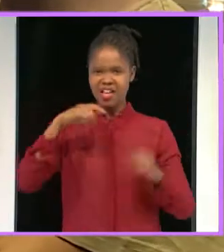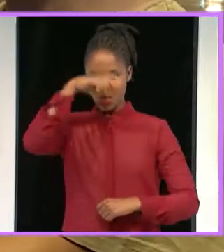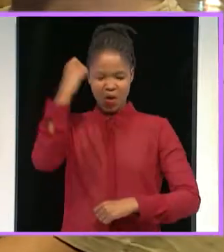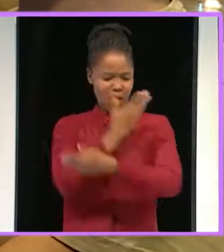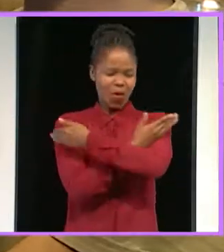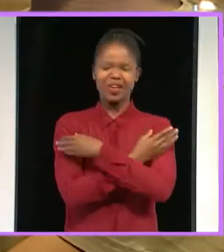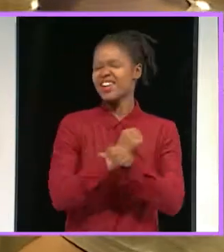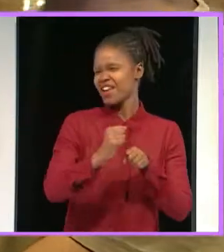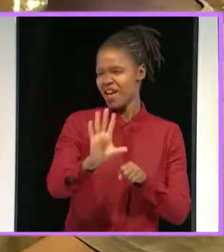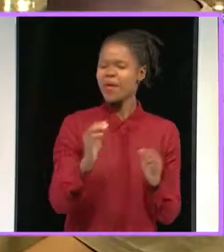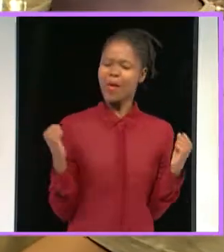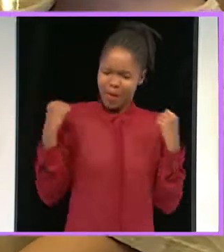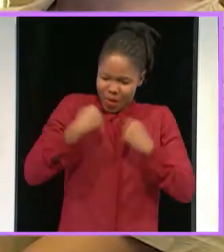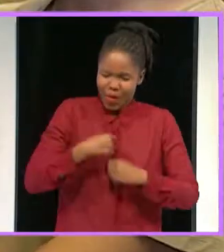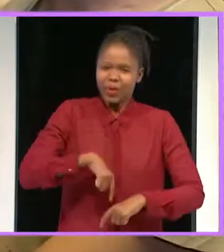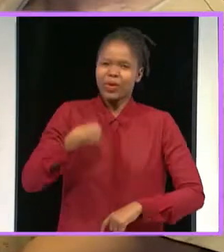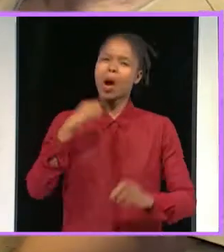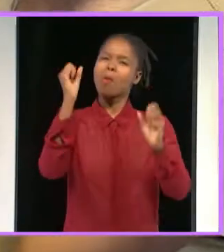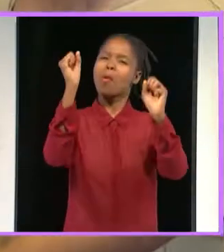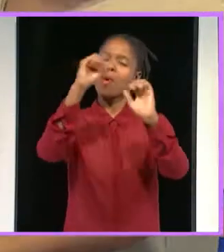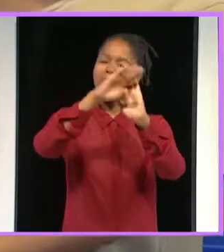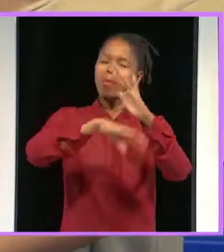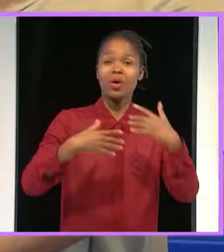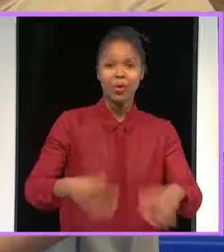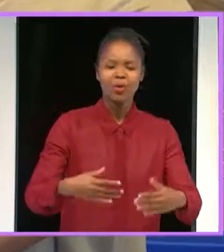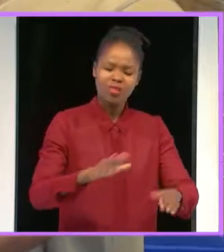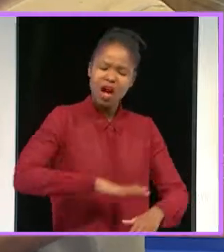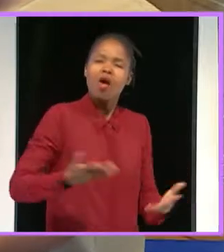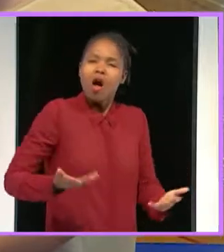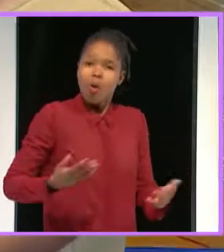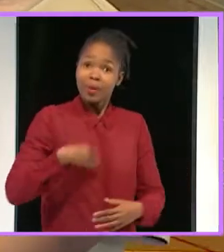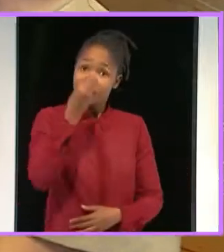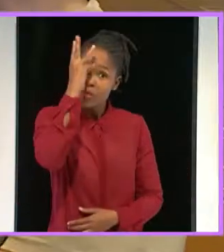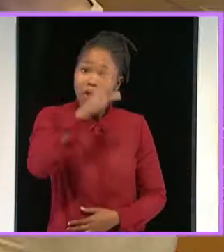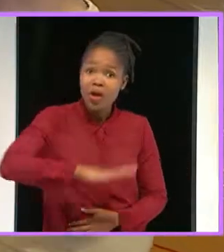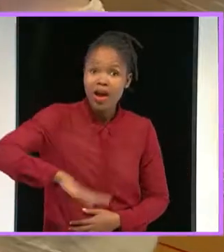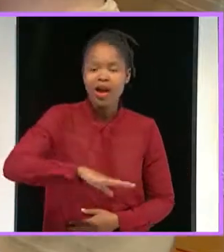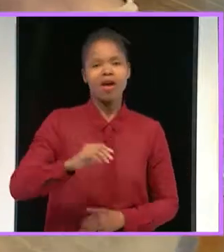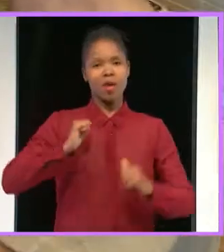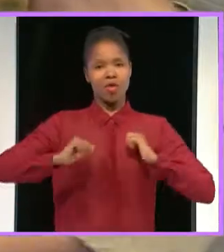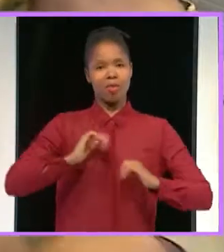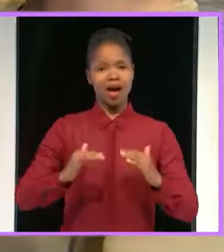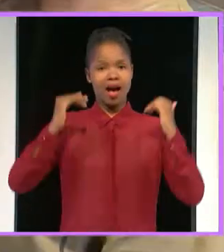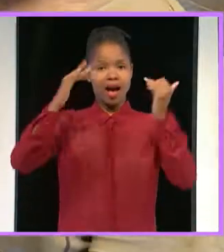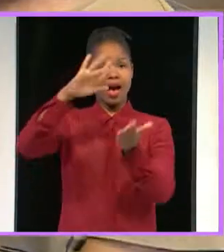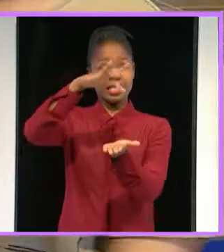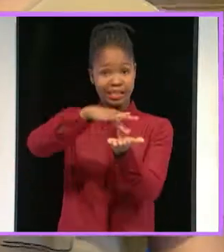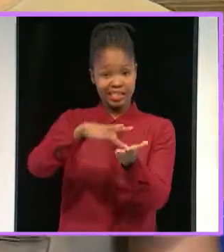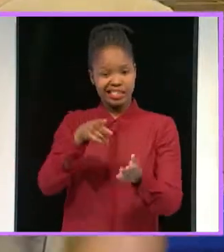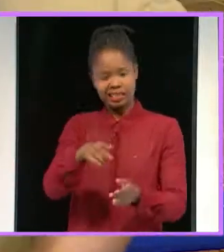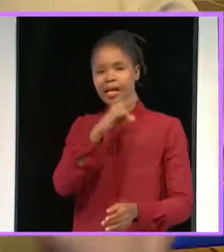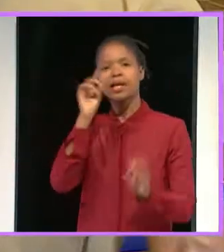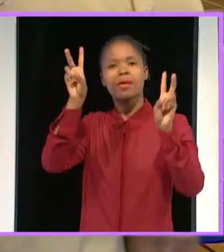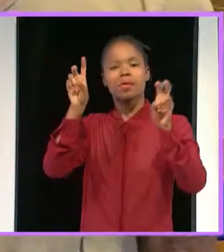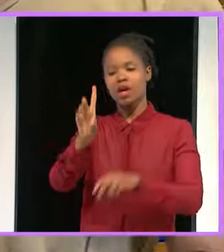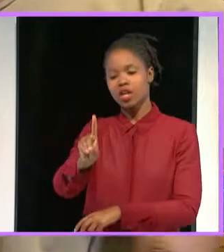have a beautiful and jam-packed show for you. To see live Pretoria, this is at the High Performance Center. Lana, they call it the Dome.